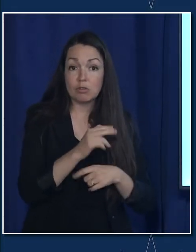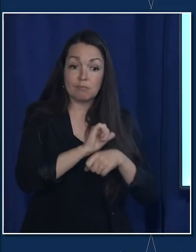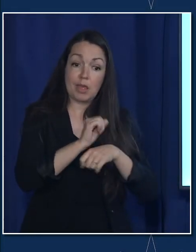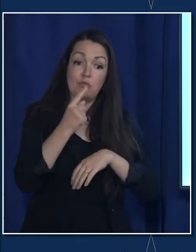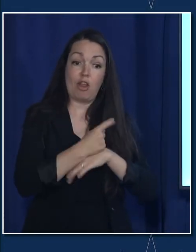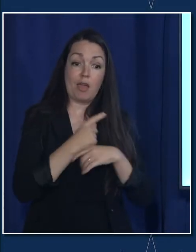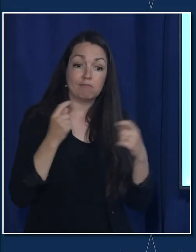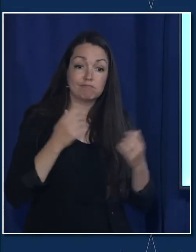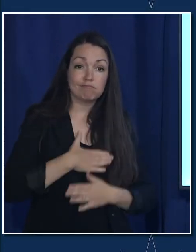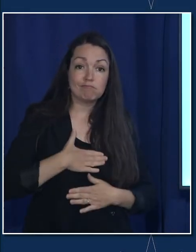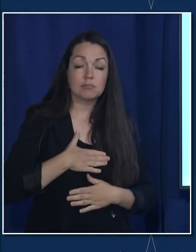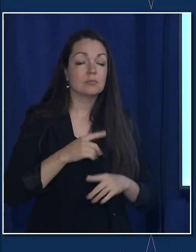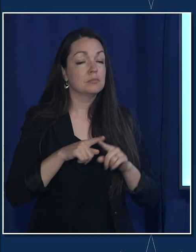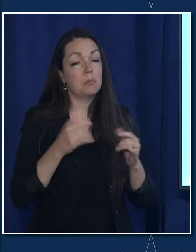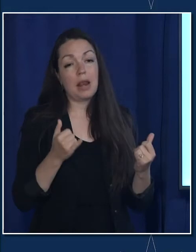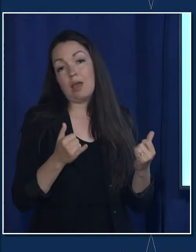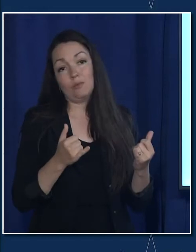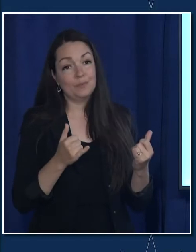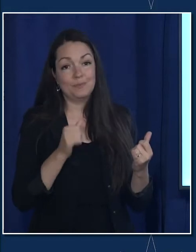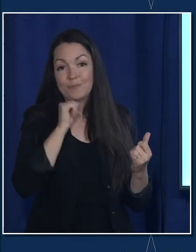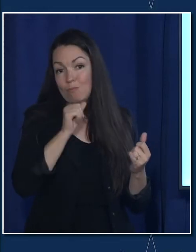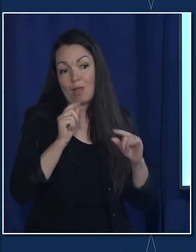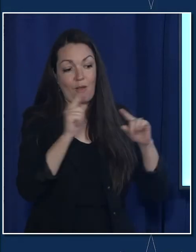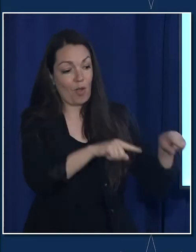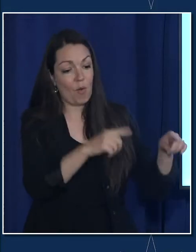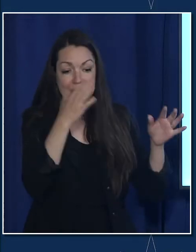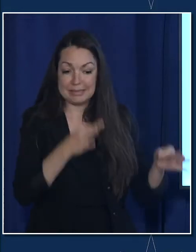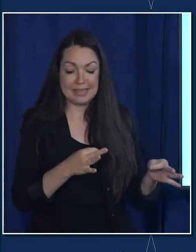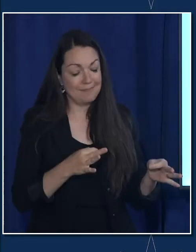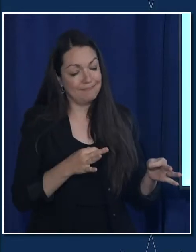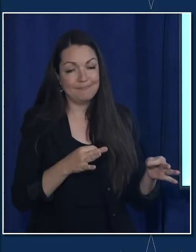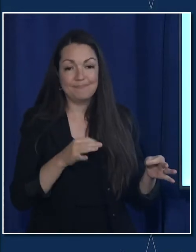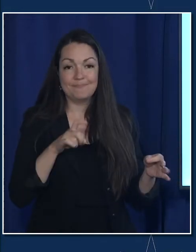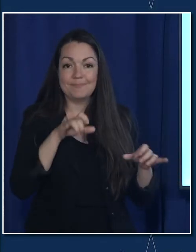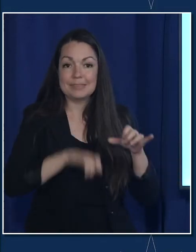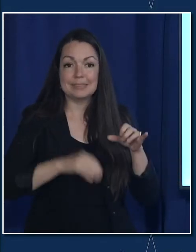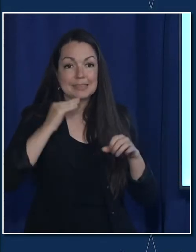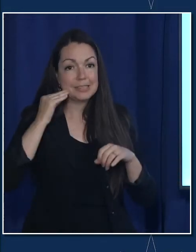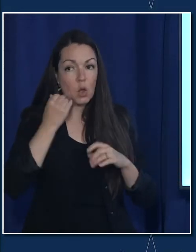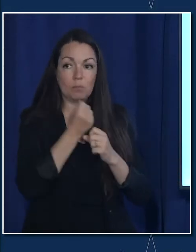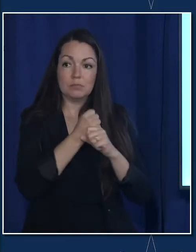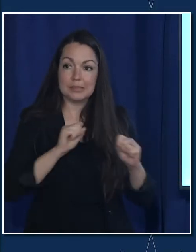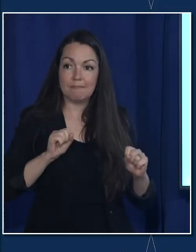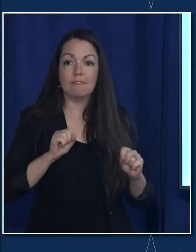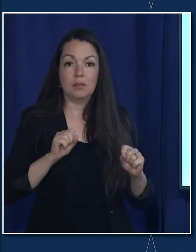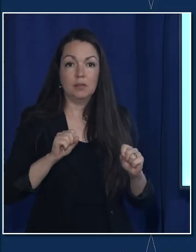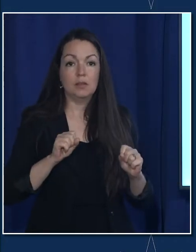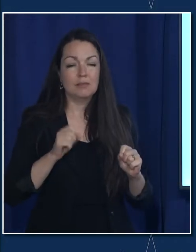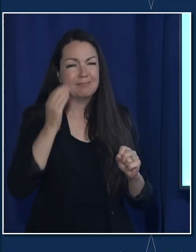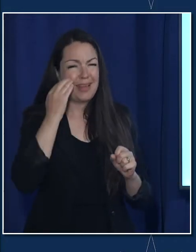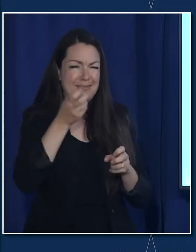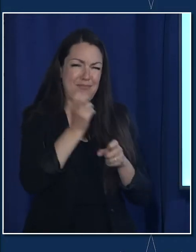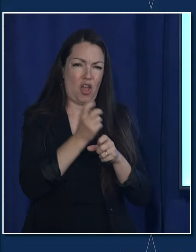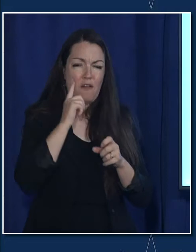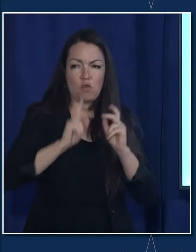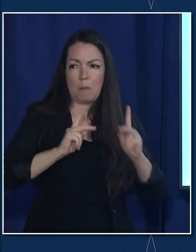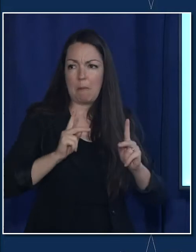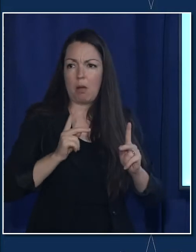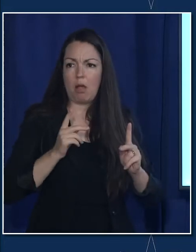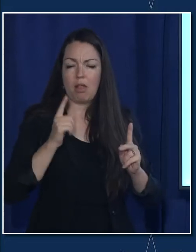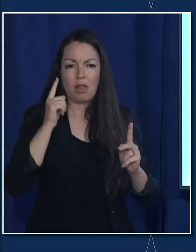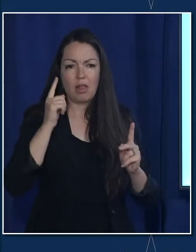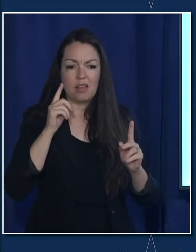in the context of it now being an orange state and their kids not being able to be vaccinated. I know that's hard for people, but we're just trying to